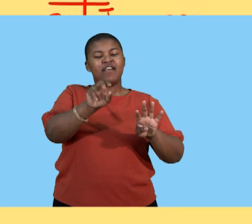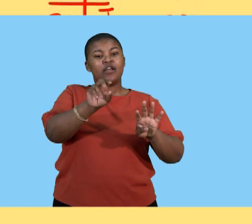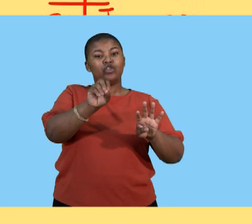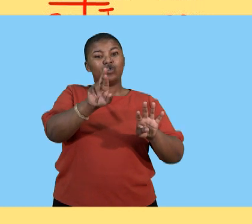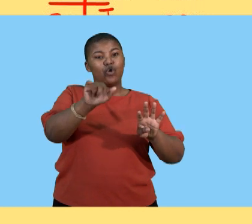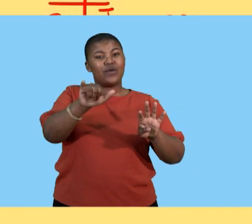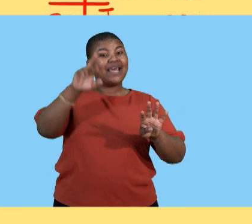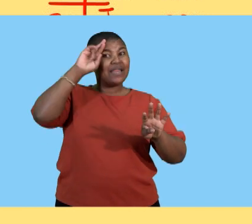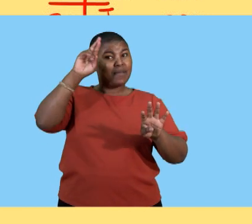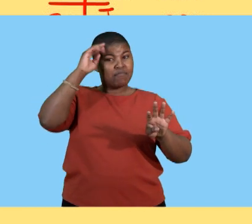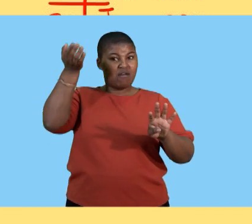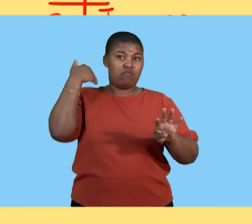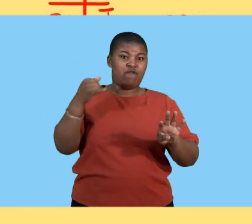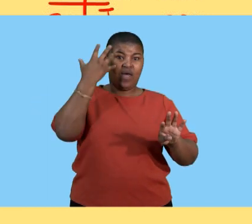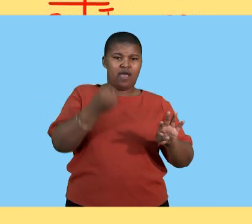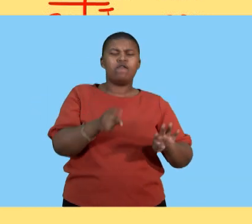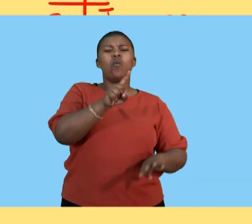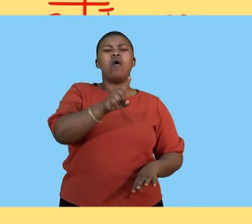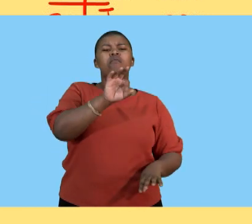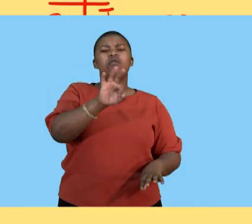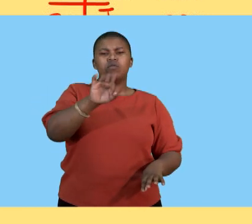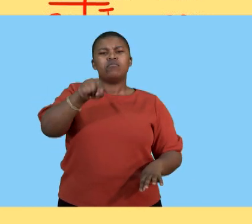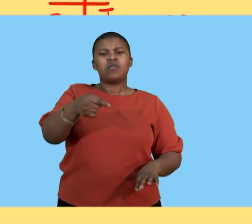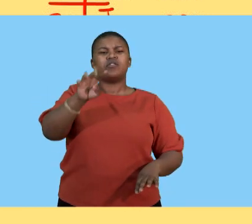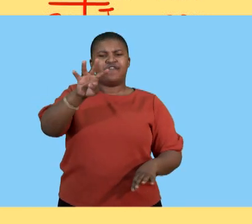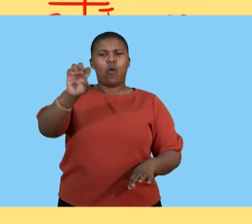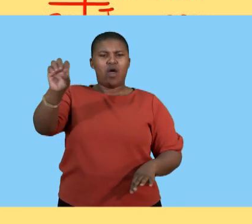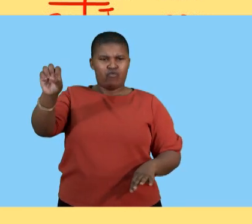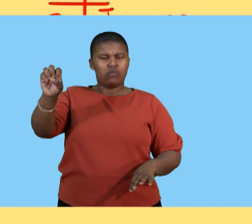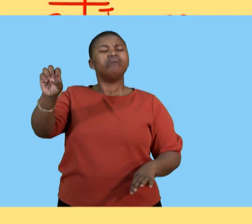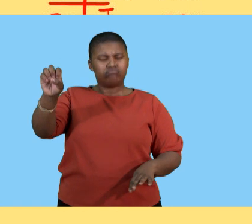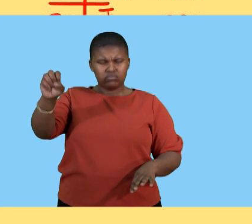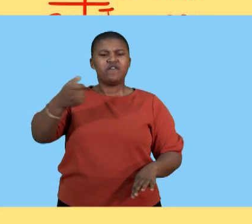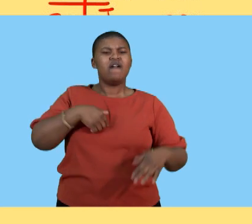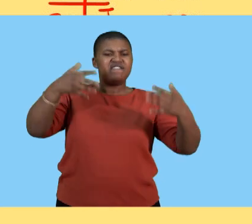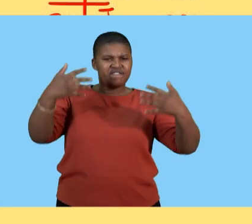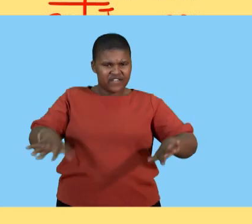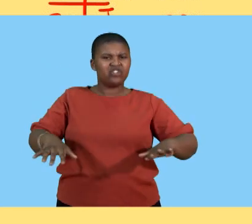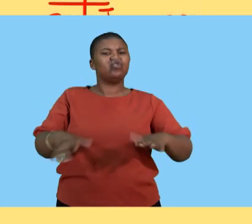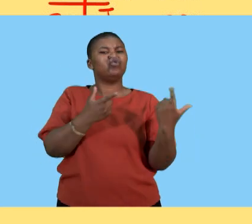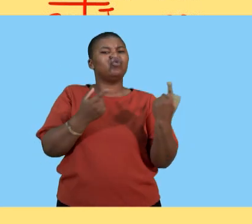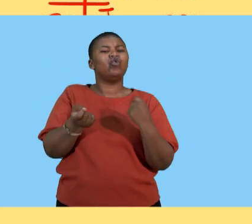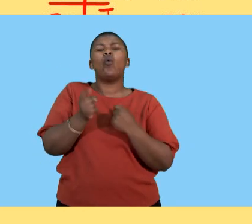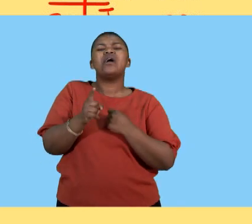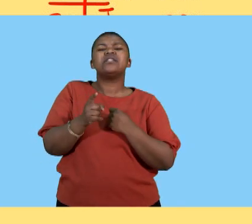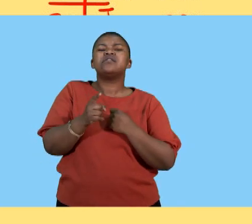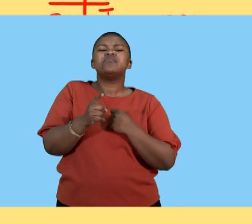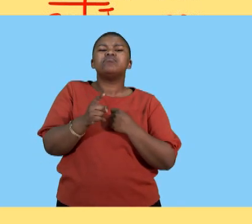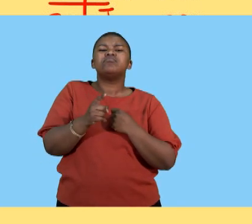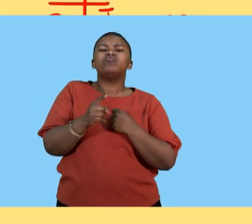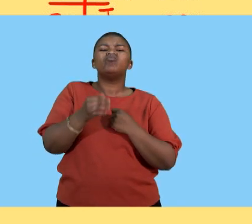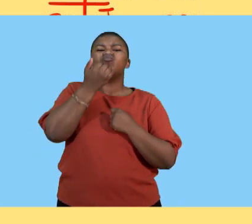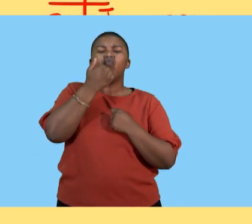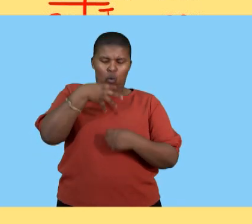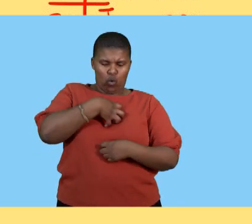Remember, we had 133.4, which is this one. And we adjusted adjustment number 1, which had to do